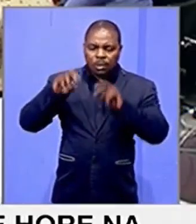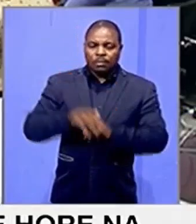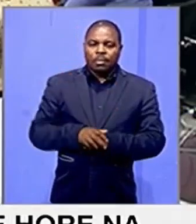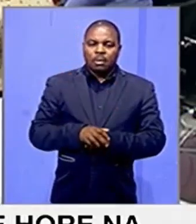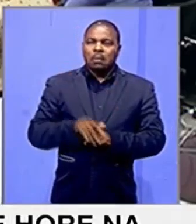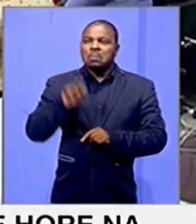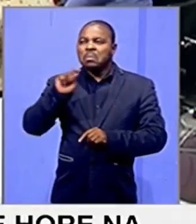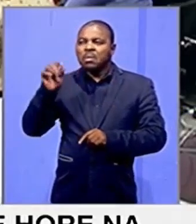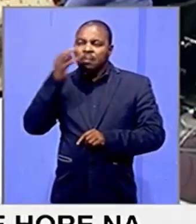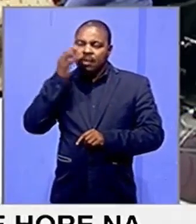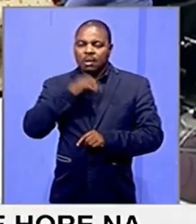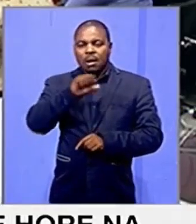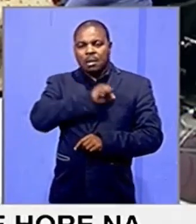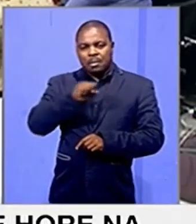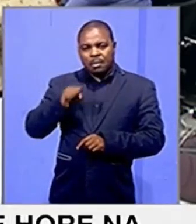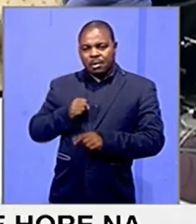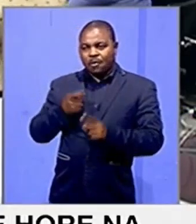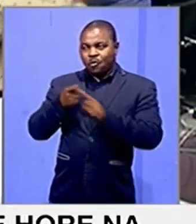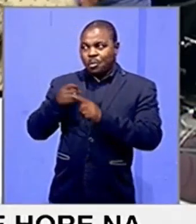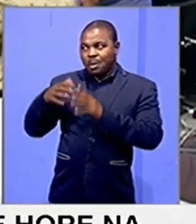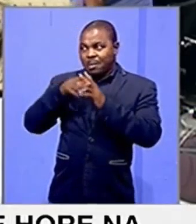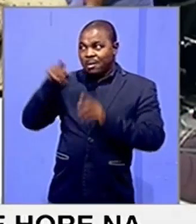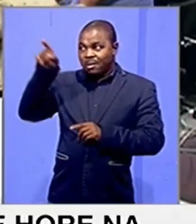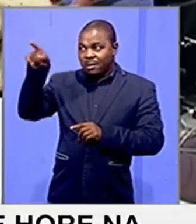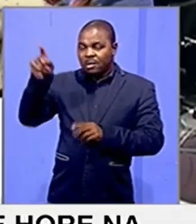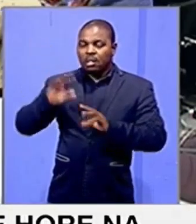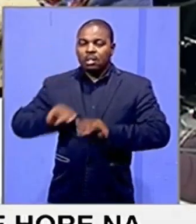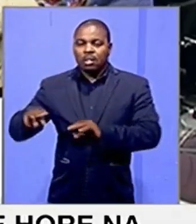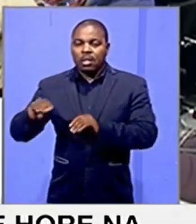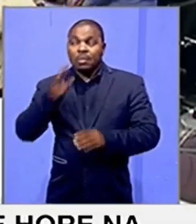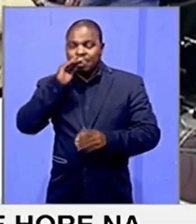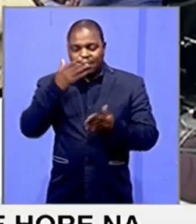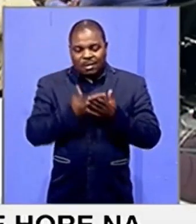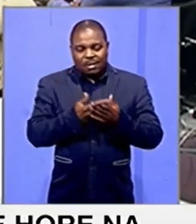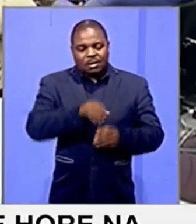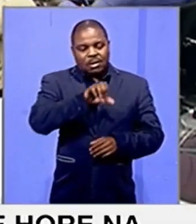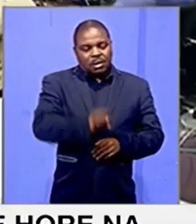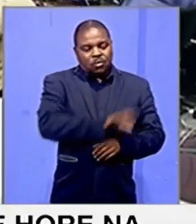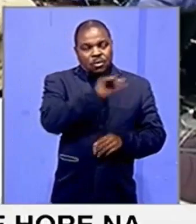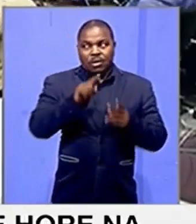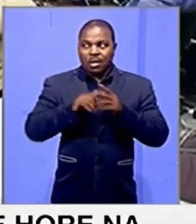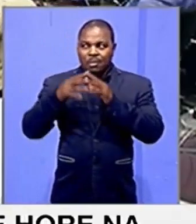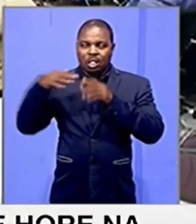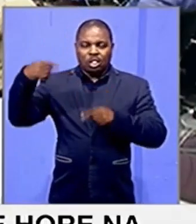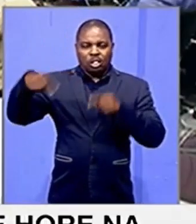moraorao ya lenqosa la Amerika e ka nna ya duka dikamano pakeng tsa Amerika le Afrika Borwa.